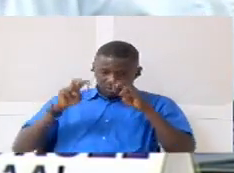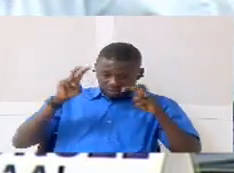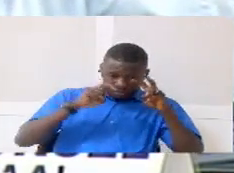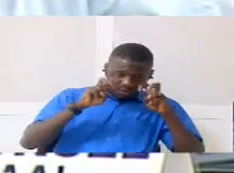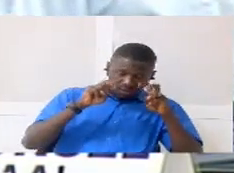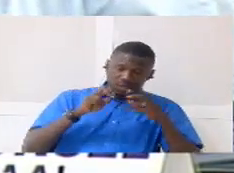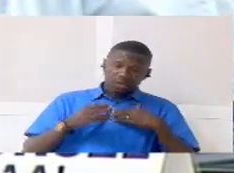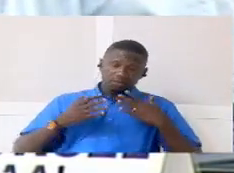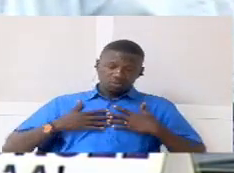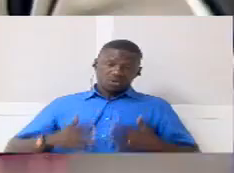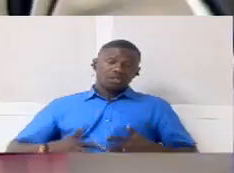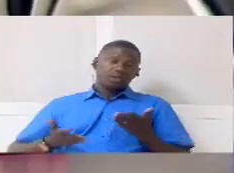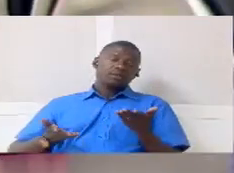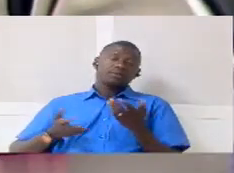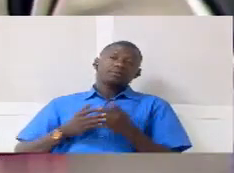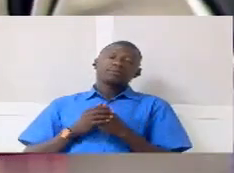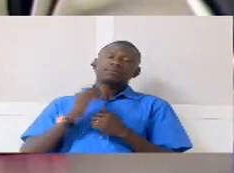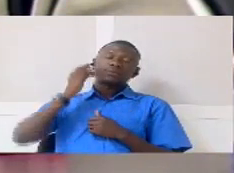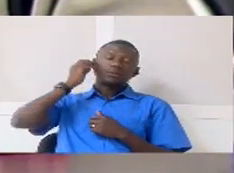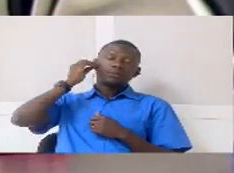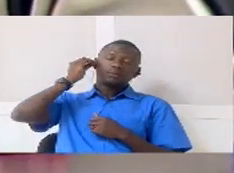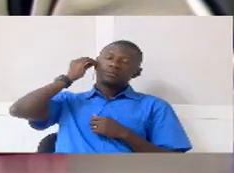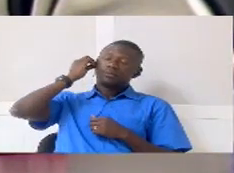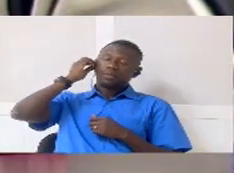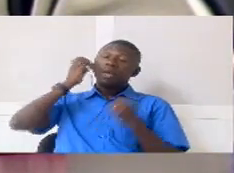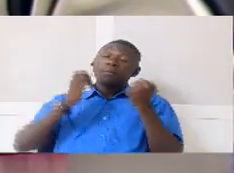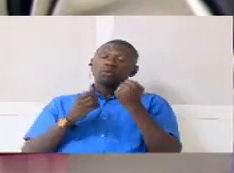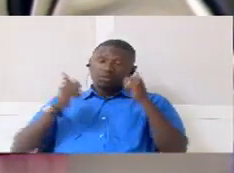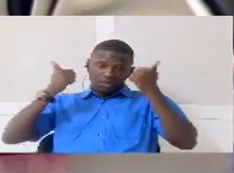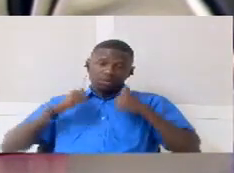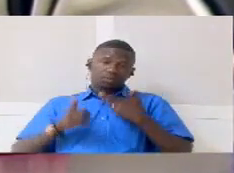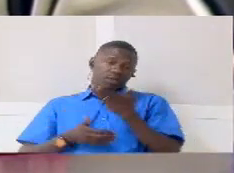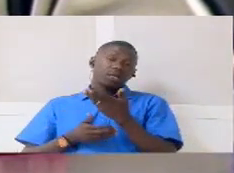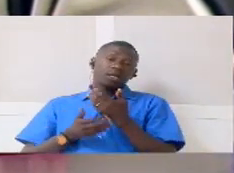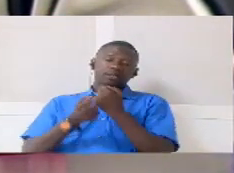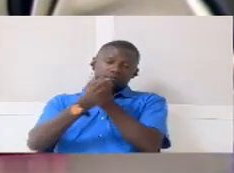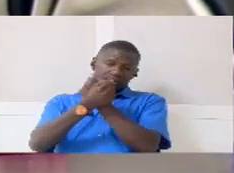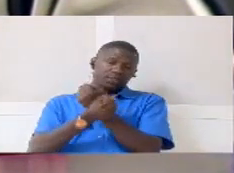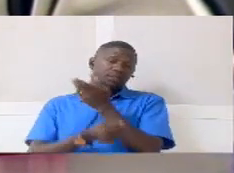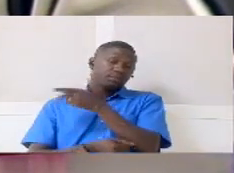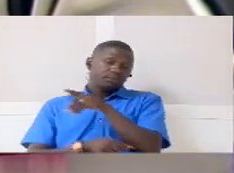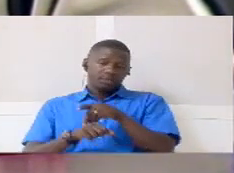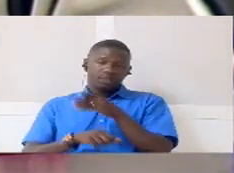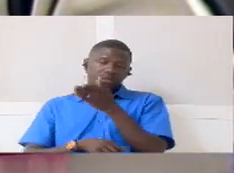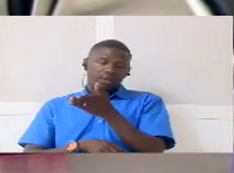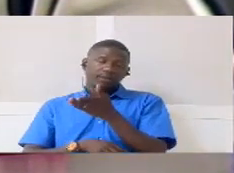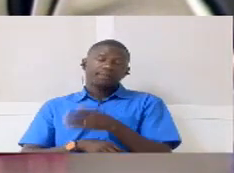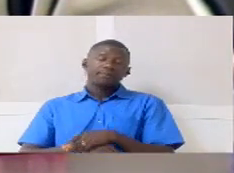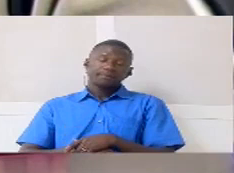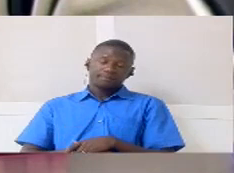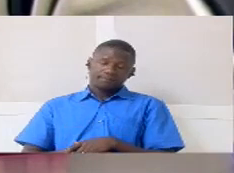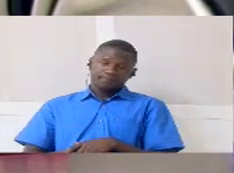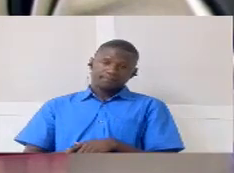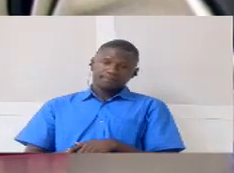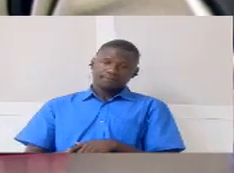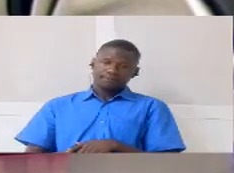keta kasola waira keta kasole kono bari itelumen bakibaro nyi fintindila imanna ku sotoringo fintindi ko